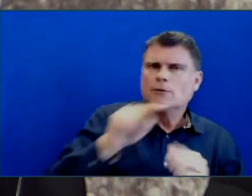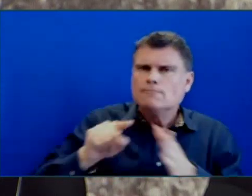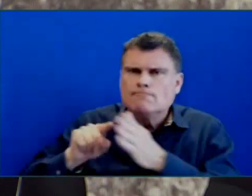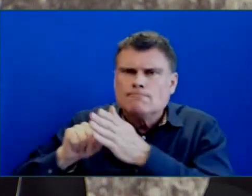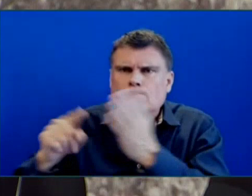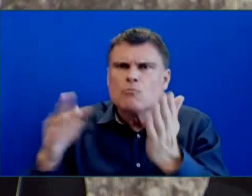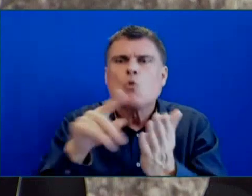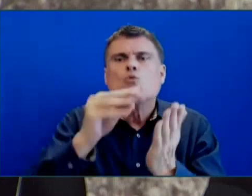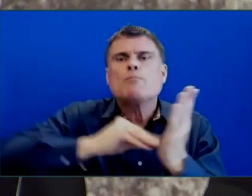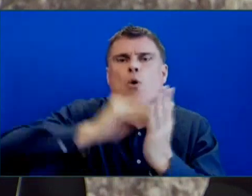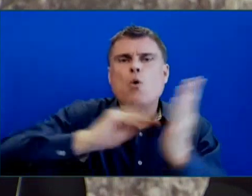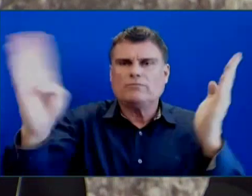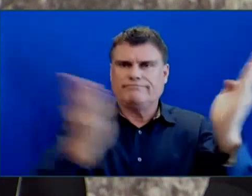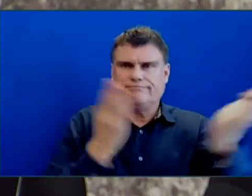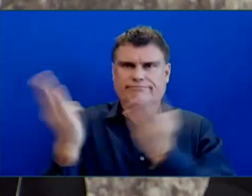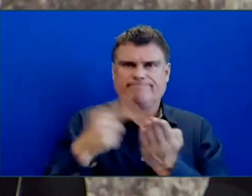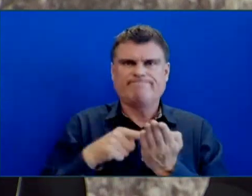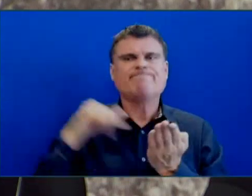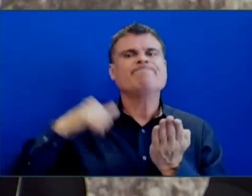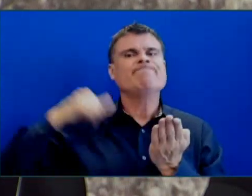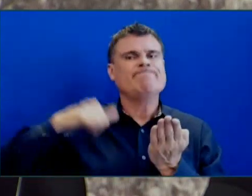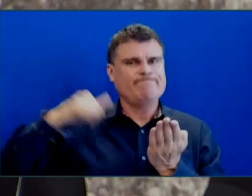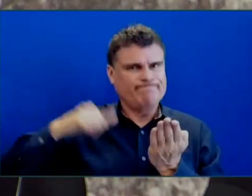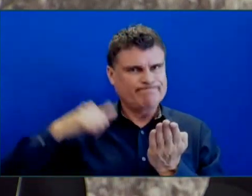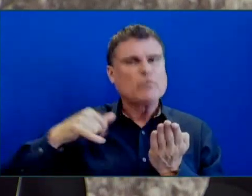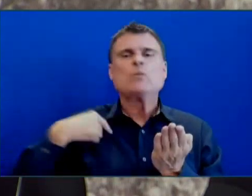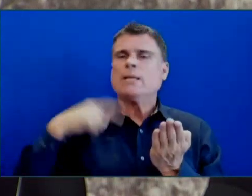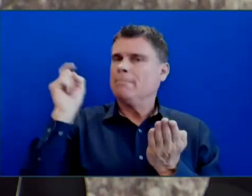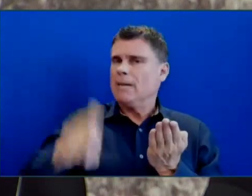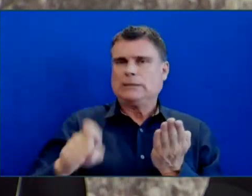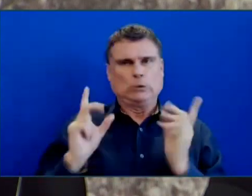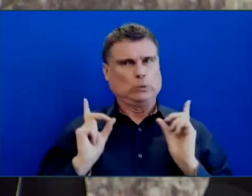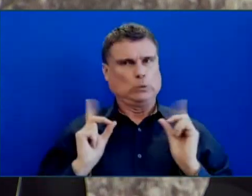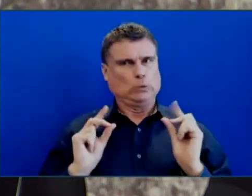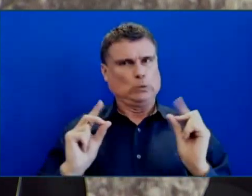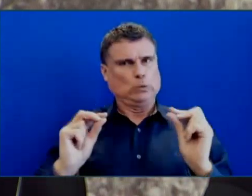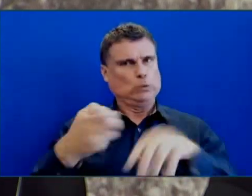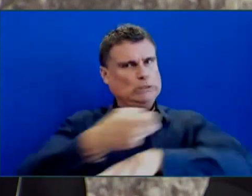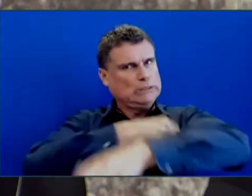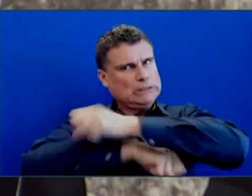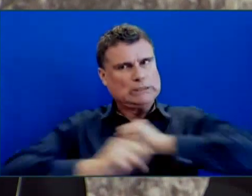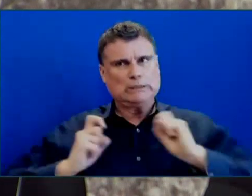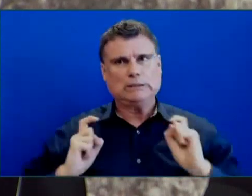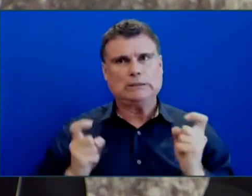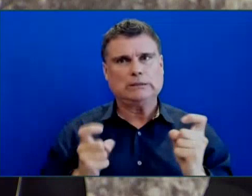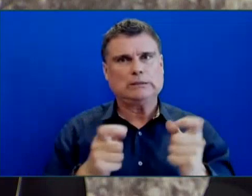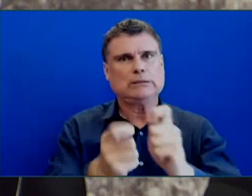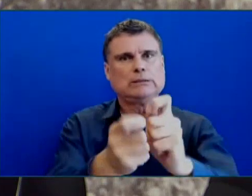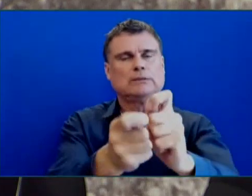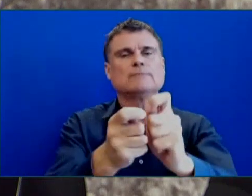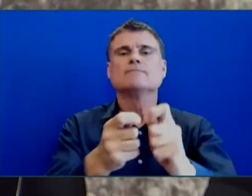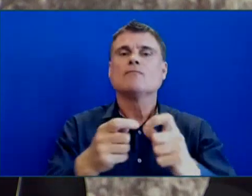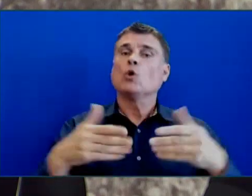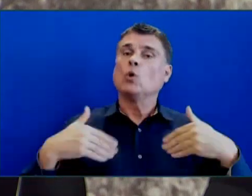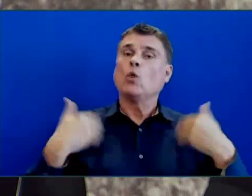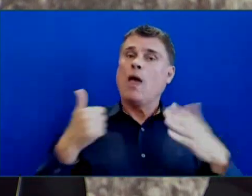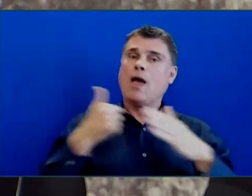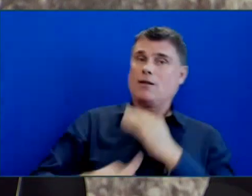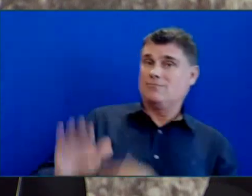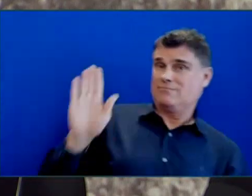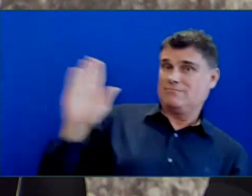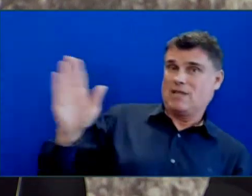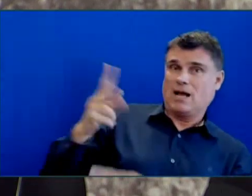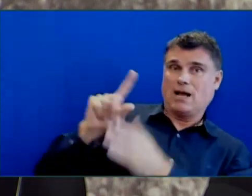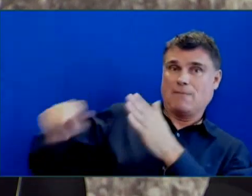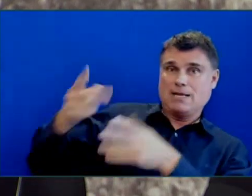sure that children and youth are connected to their family, to their community, and to their culture. We're taking steps to change the